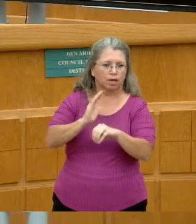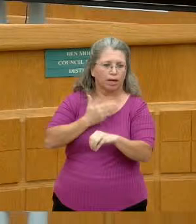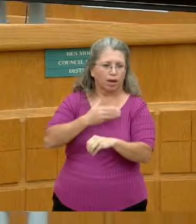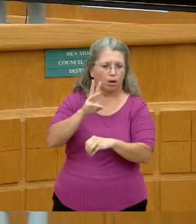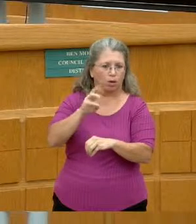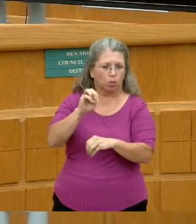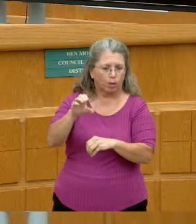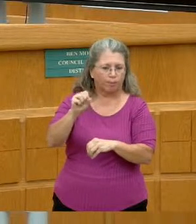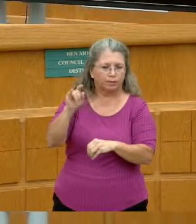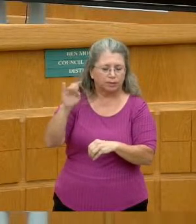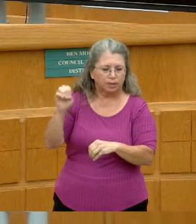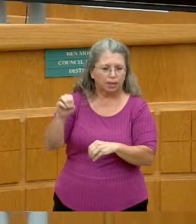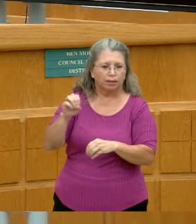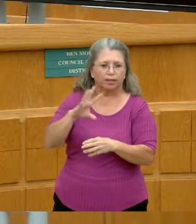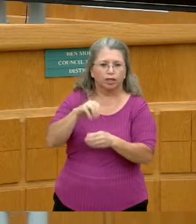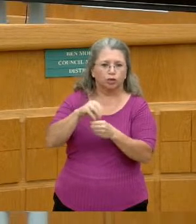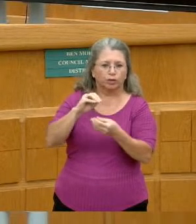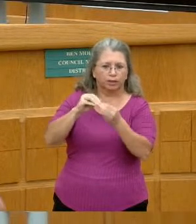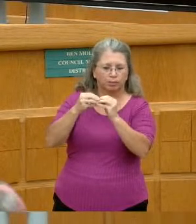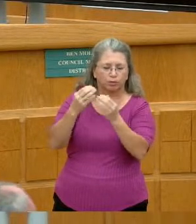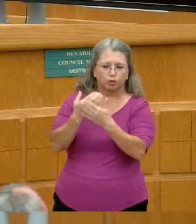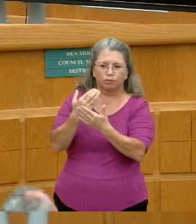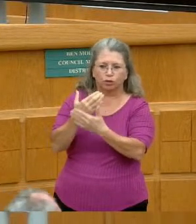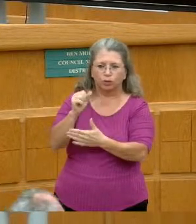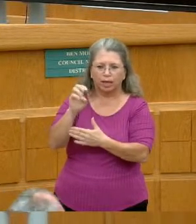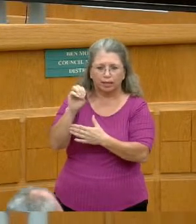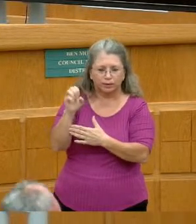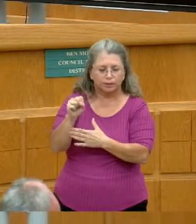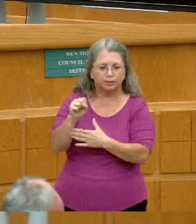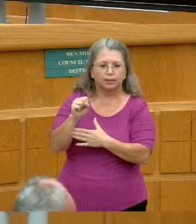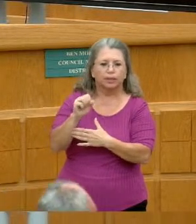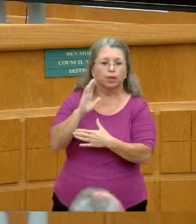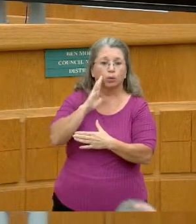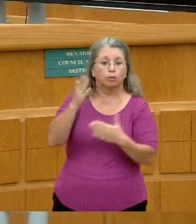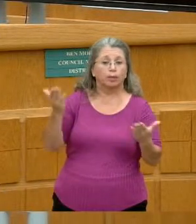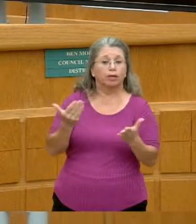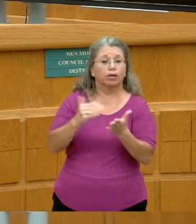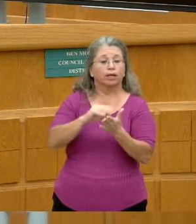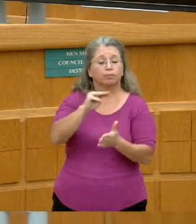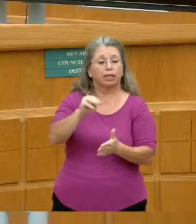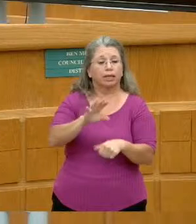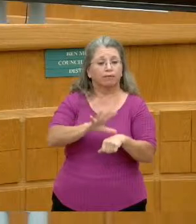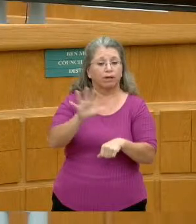information, including number of new cases. We'll be back here Monday at 5